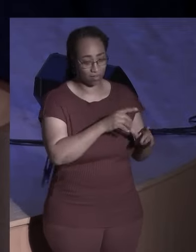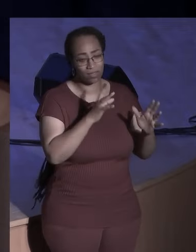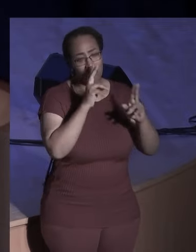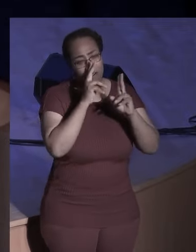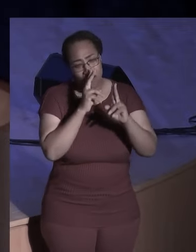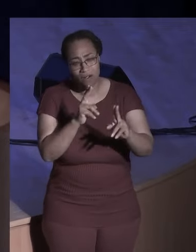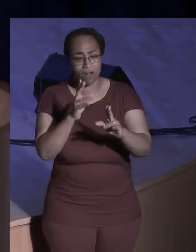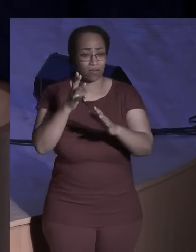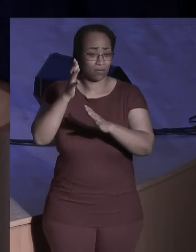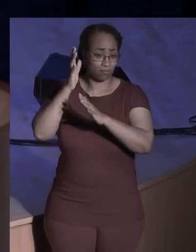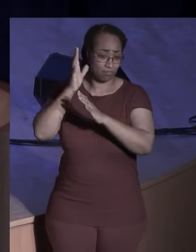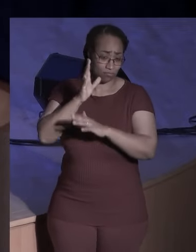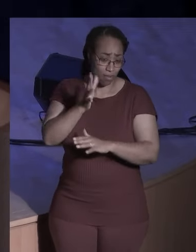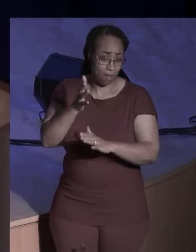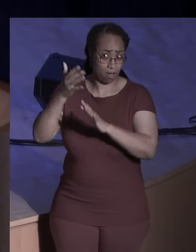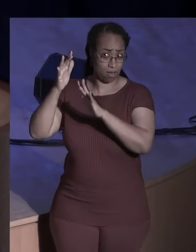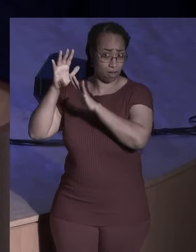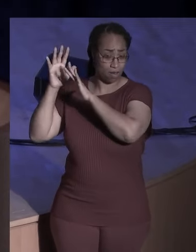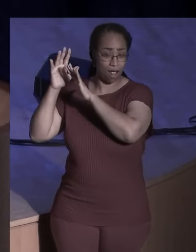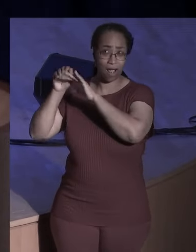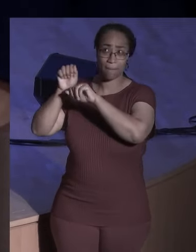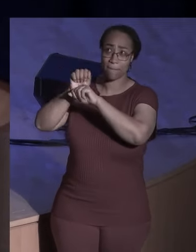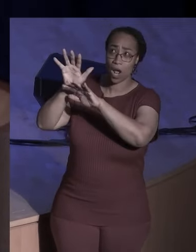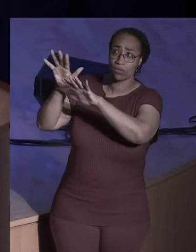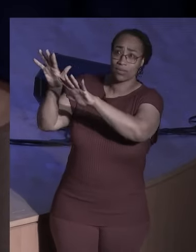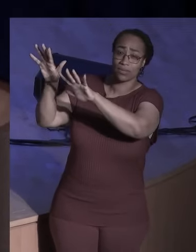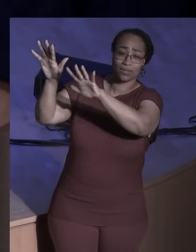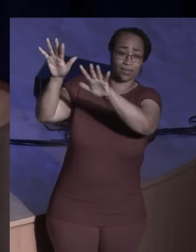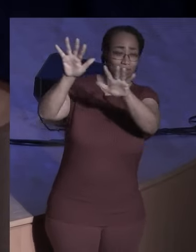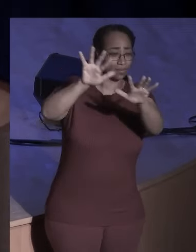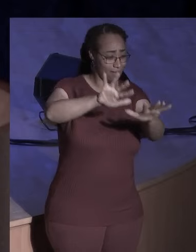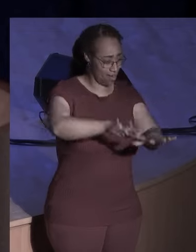Andes, all of the Americas, and to come together to sing here for you.